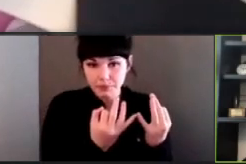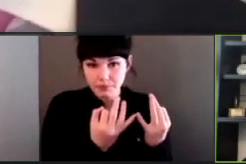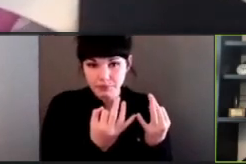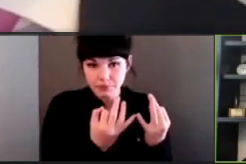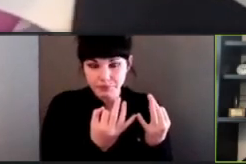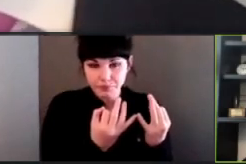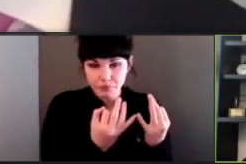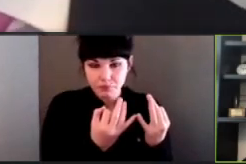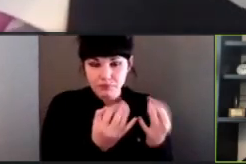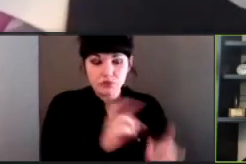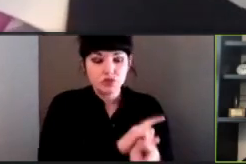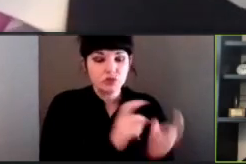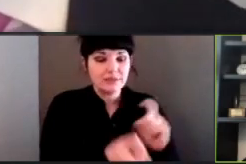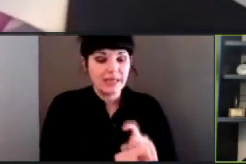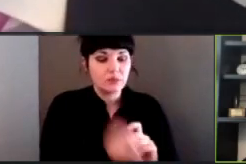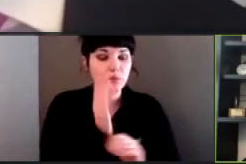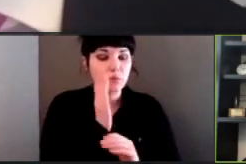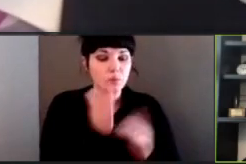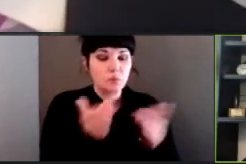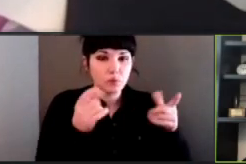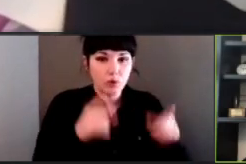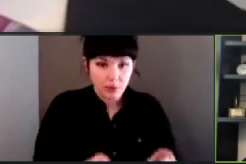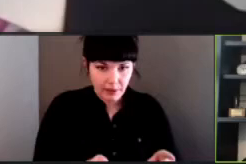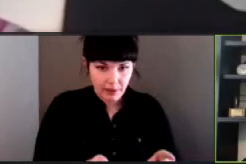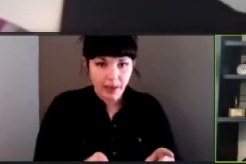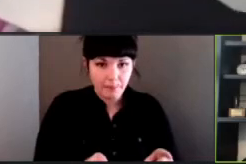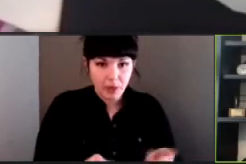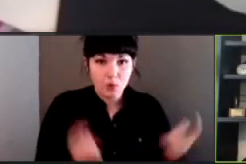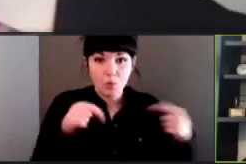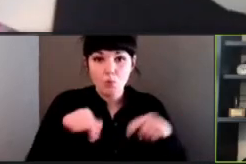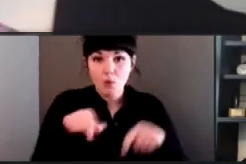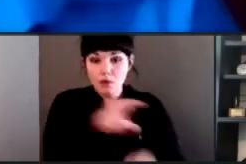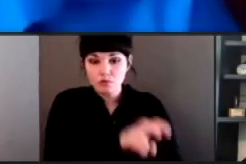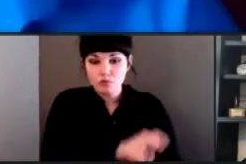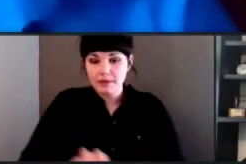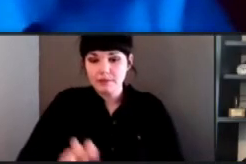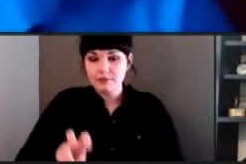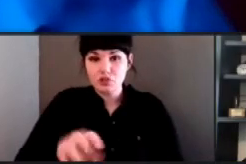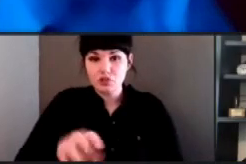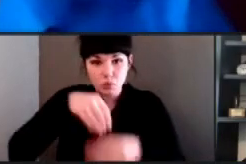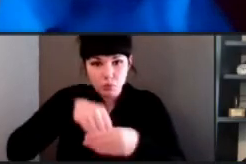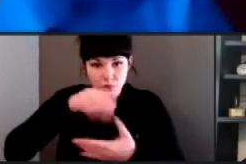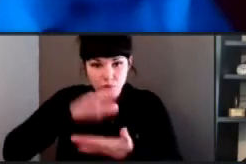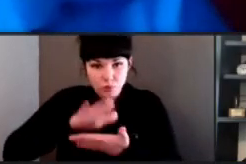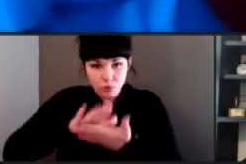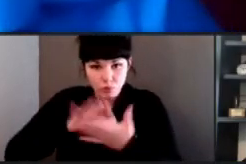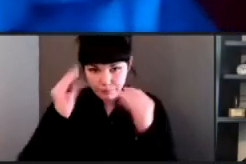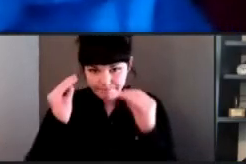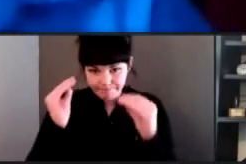in-person than where we were before, they have that support. Okay, great. Crystal, how are you